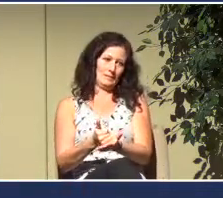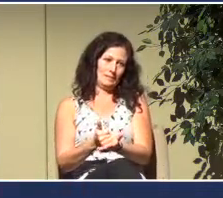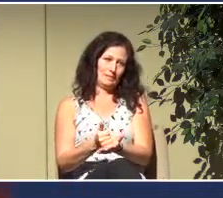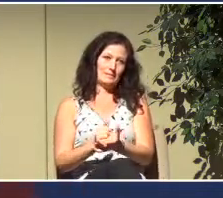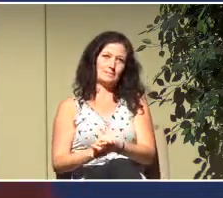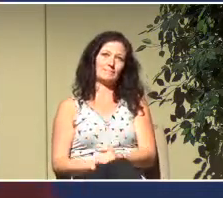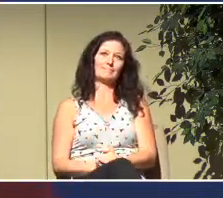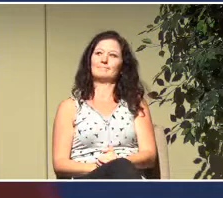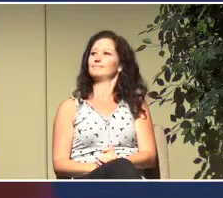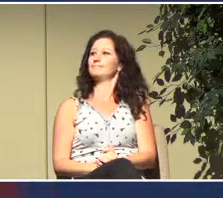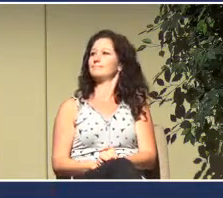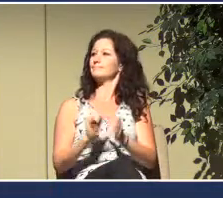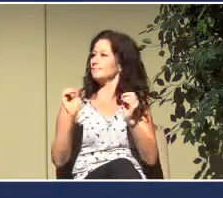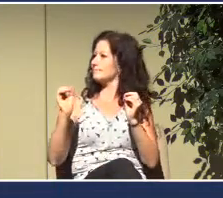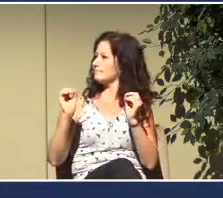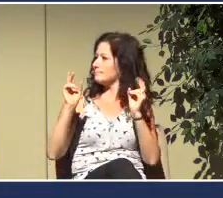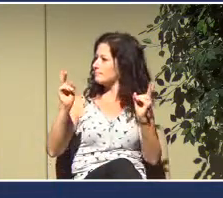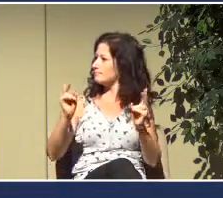Okay.